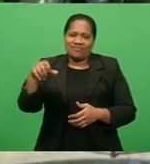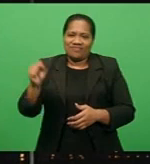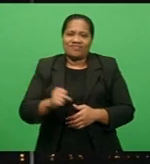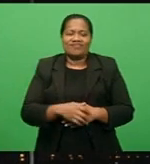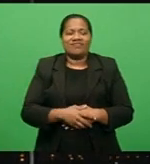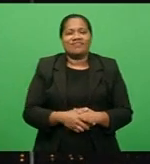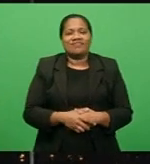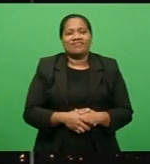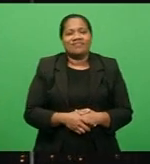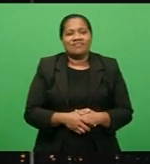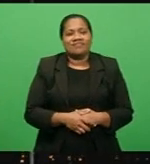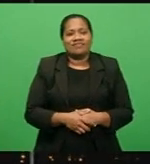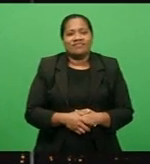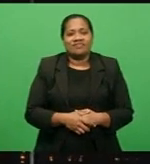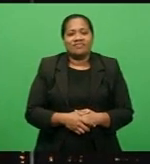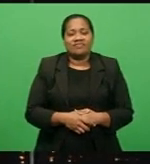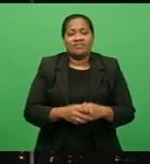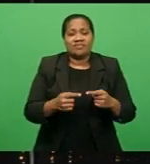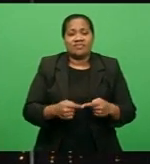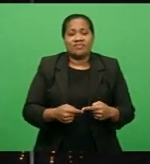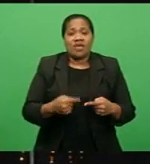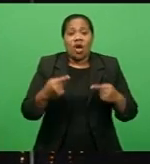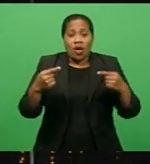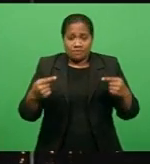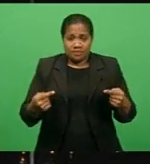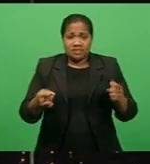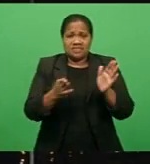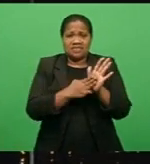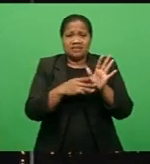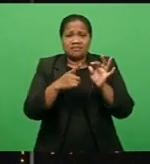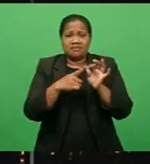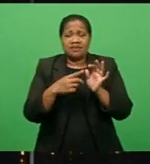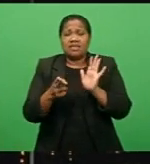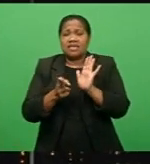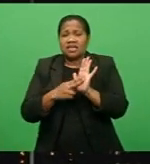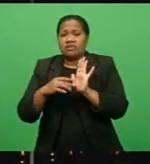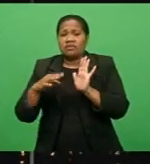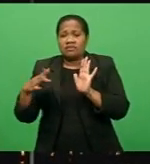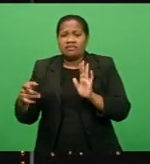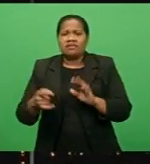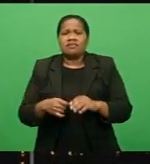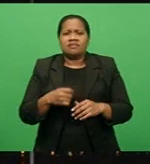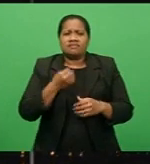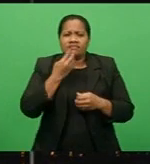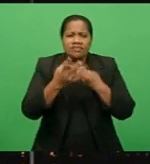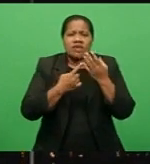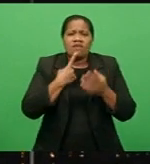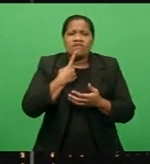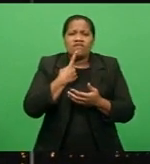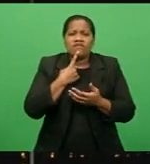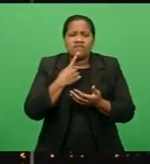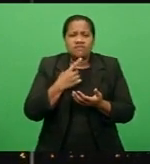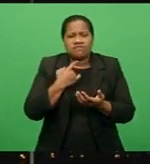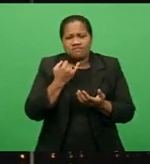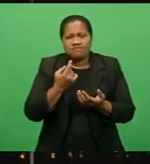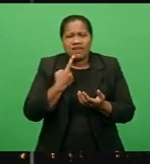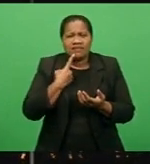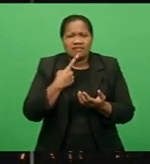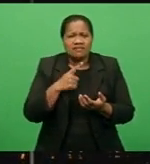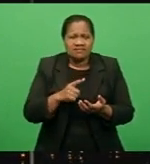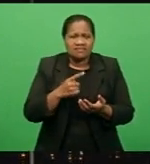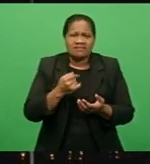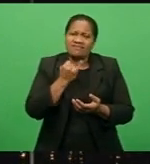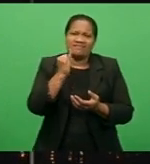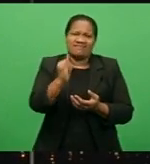News. Opposition MP Niko Nawaikula has taken to Facebook posting false statements about the Auditor General's report on the